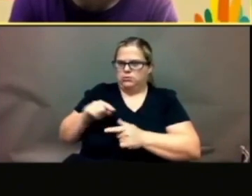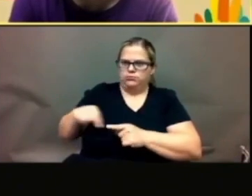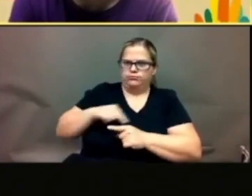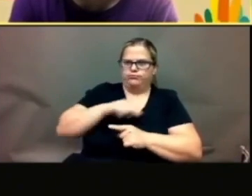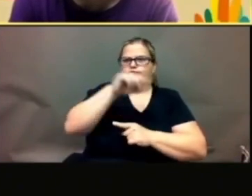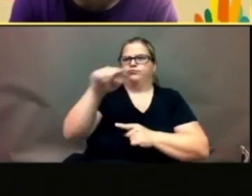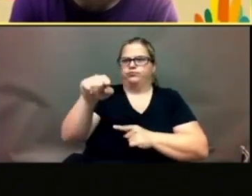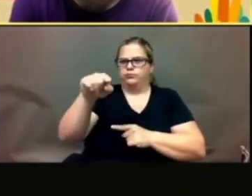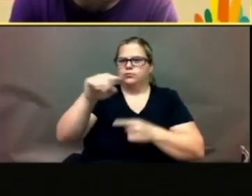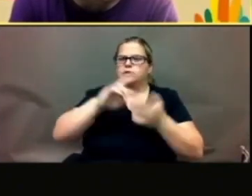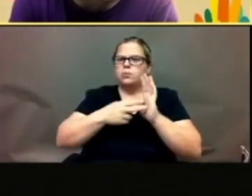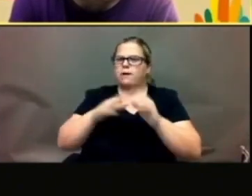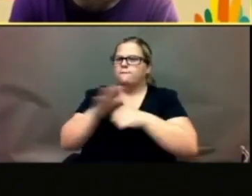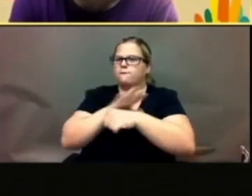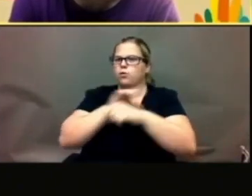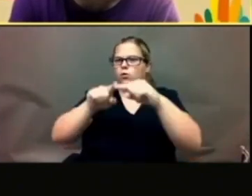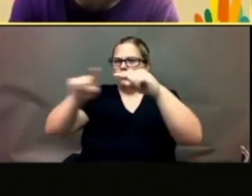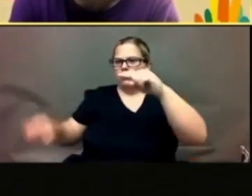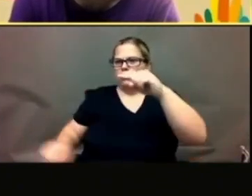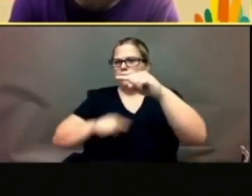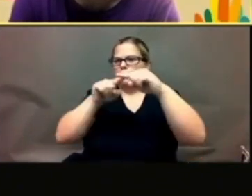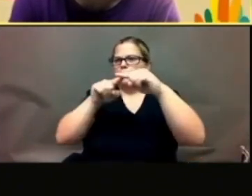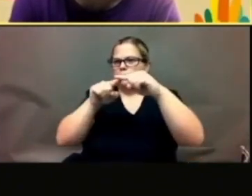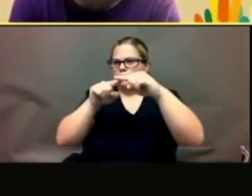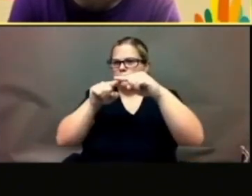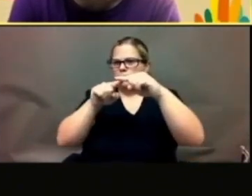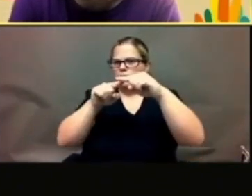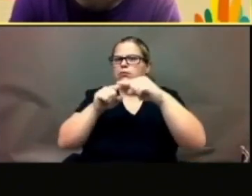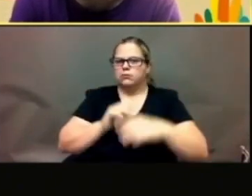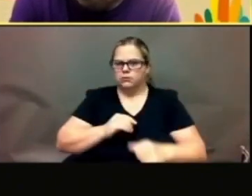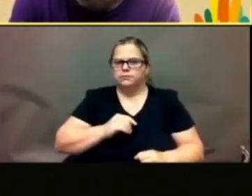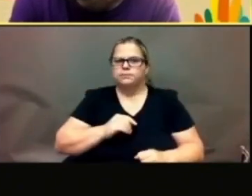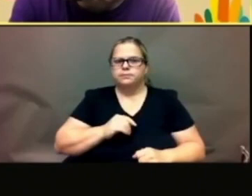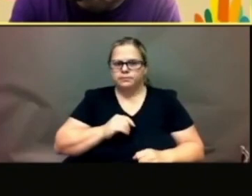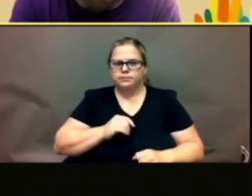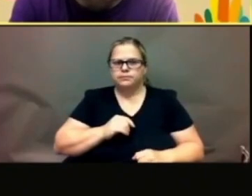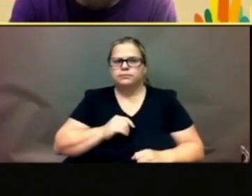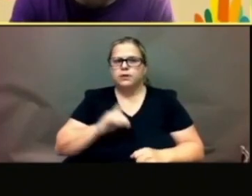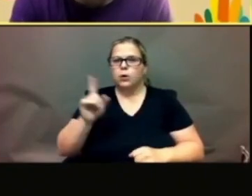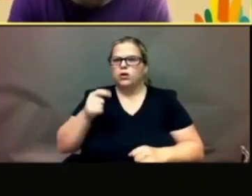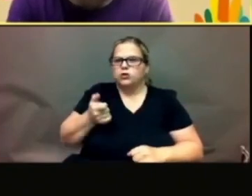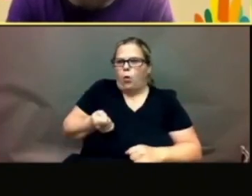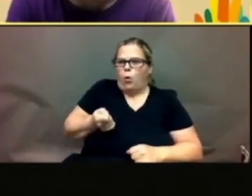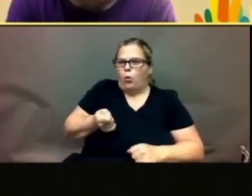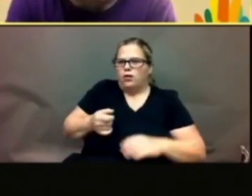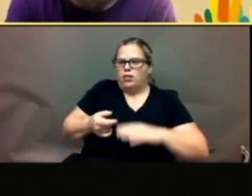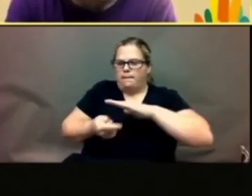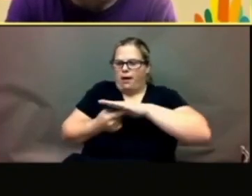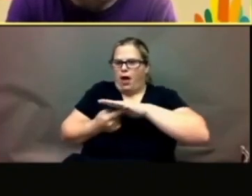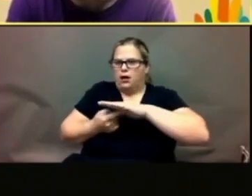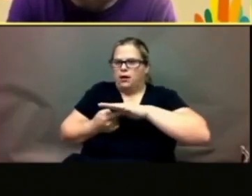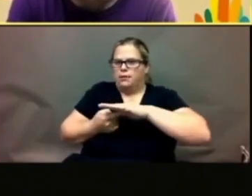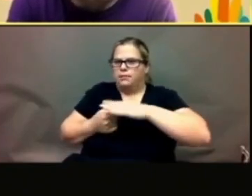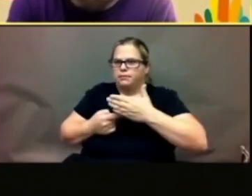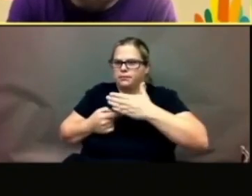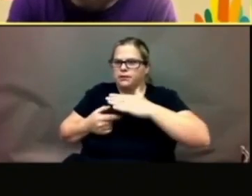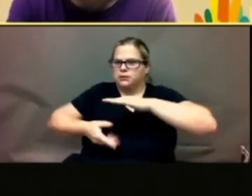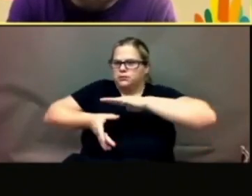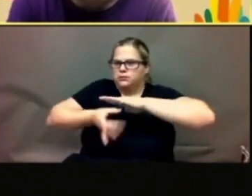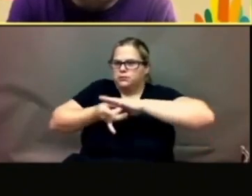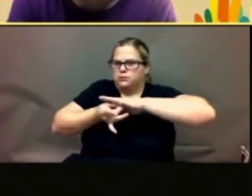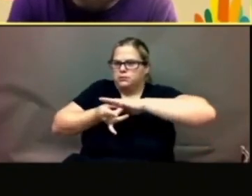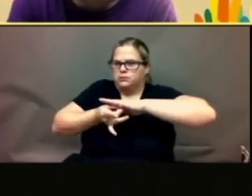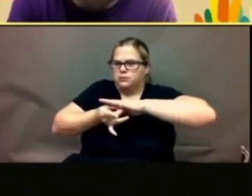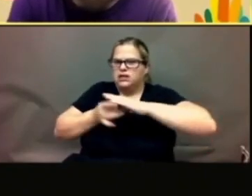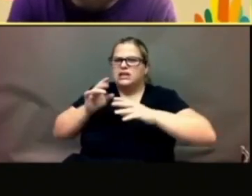from the right arrow through the wire, the banana, Colleen, and then back to the Makey Makey, where she's holding the bottom of the board and touching the